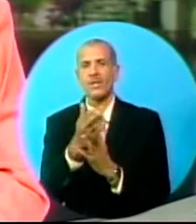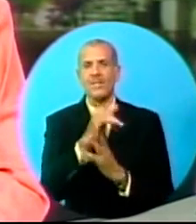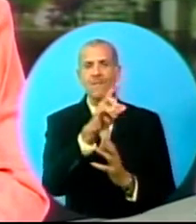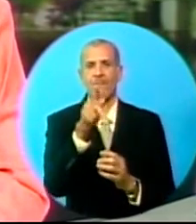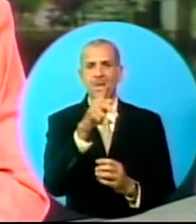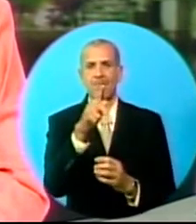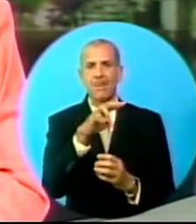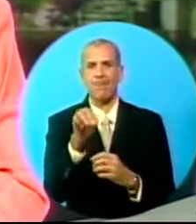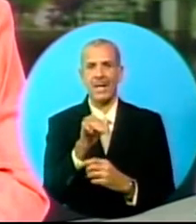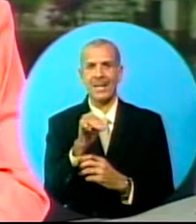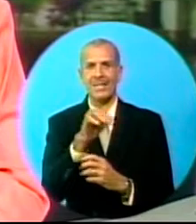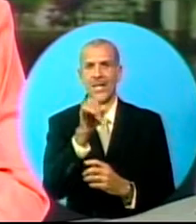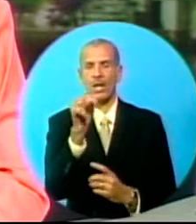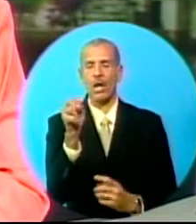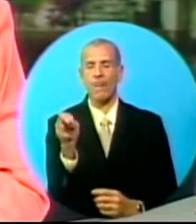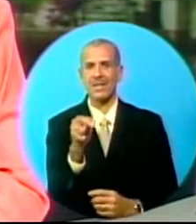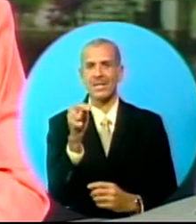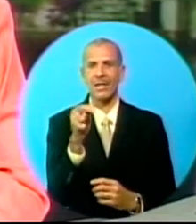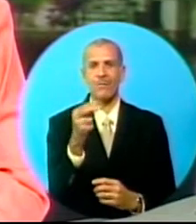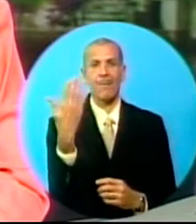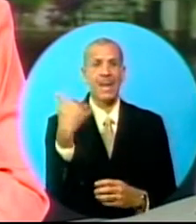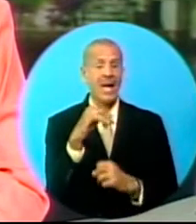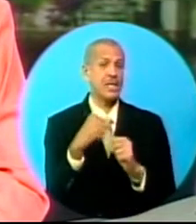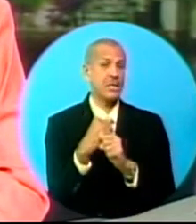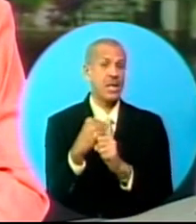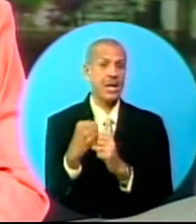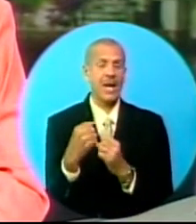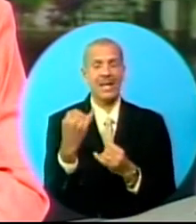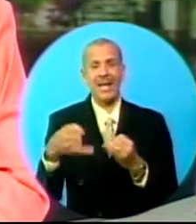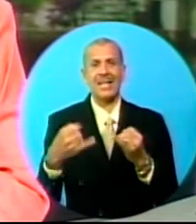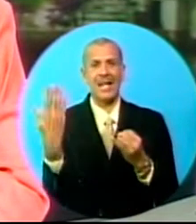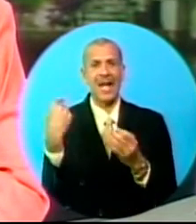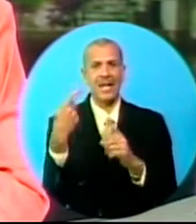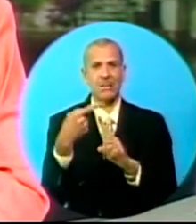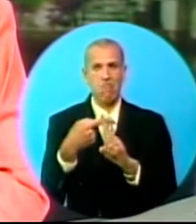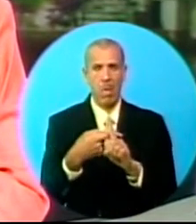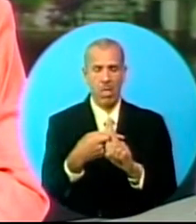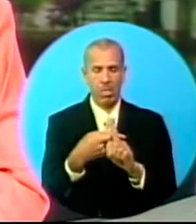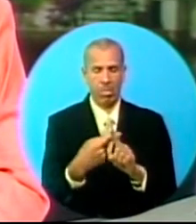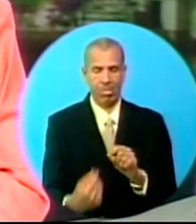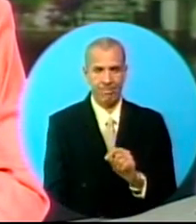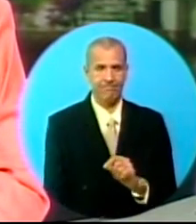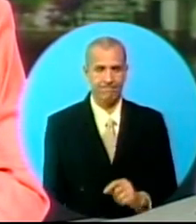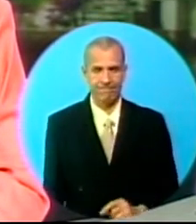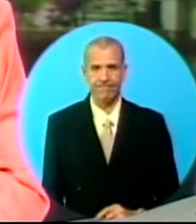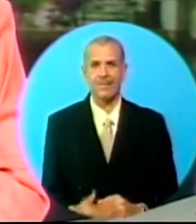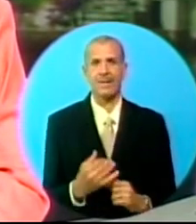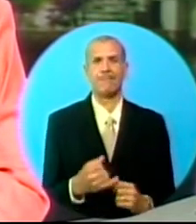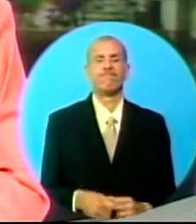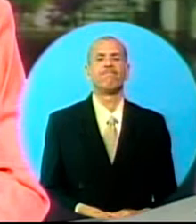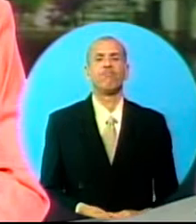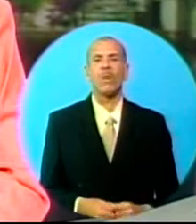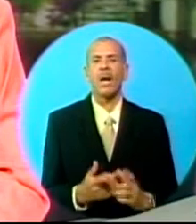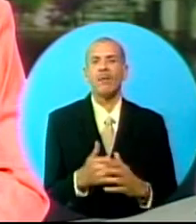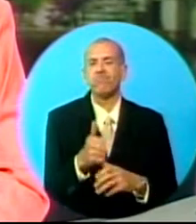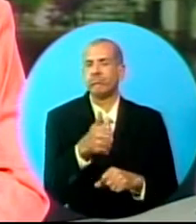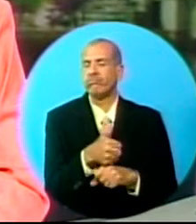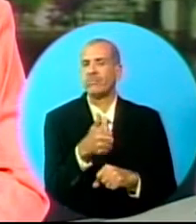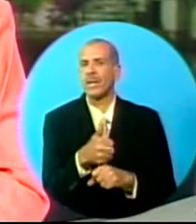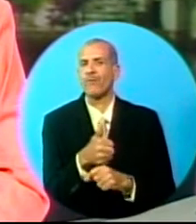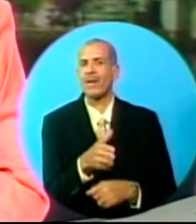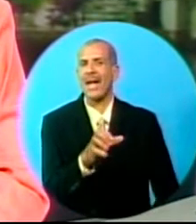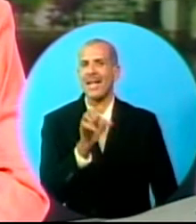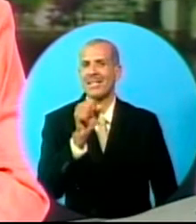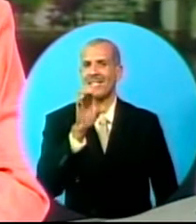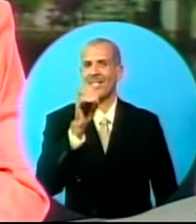in a spree which ran from last year and ended only last month. They have been jointly charged with three counts of sacrilege,